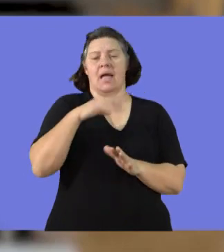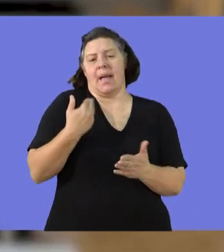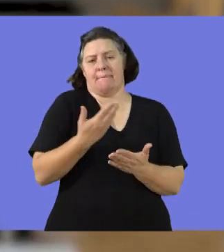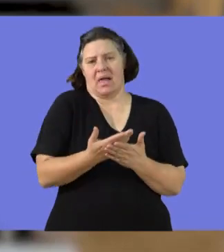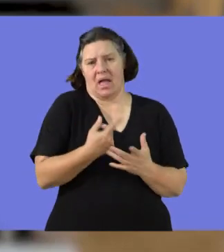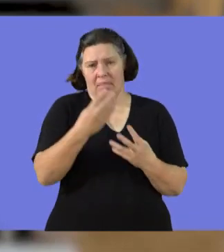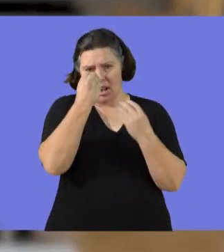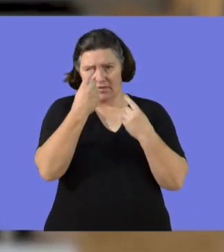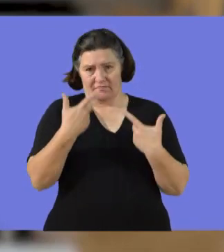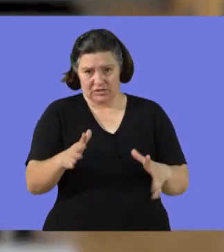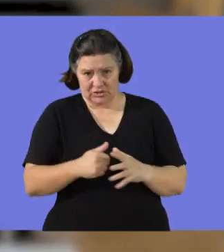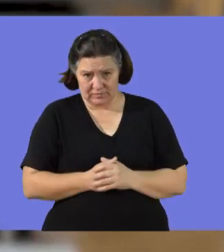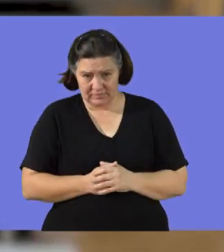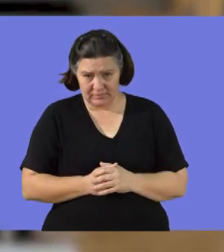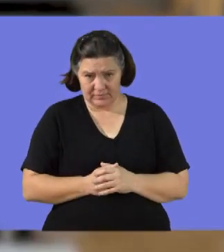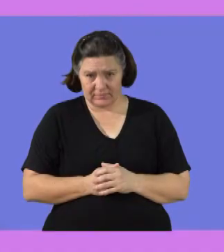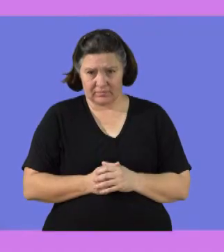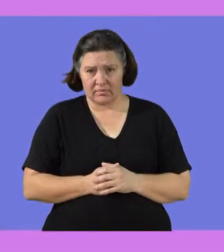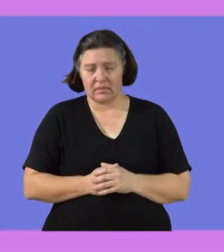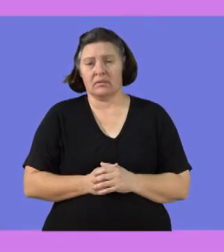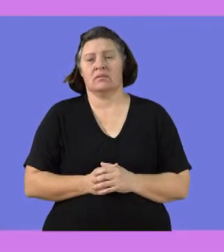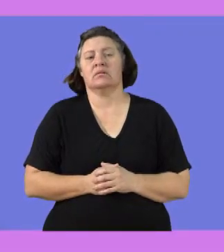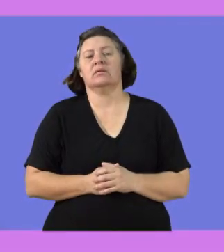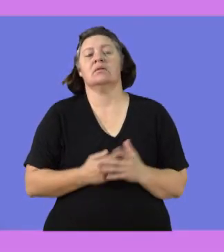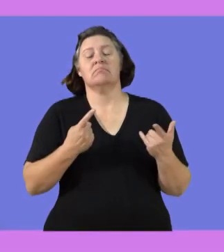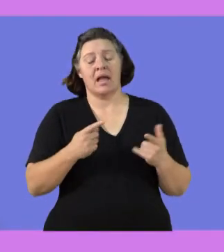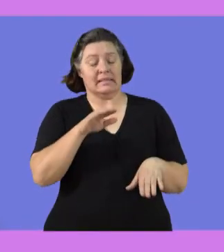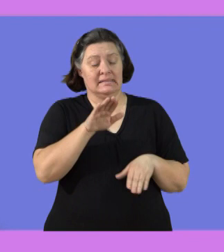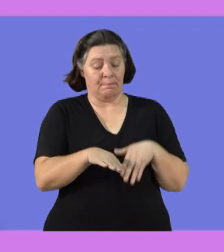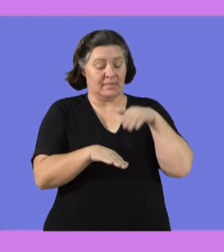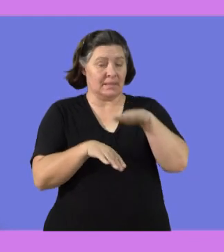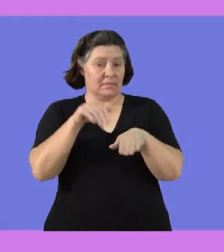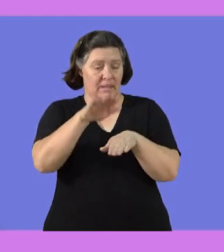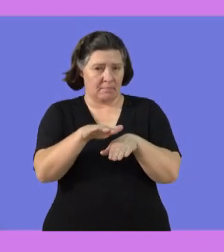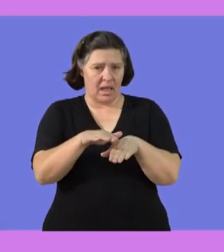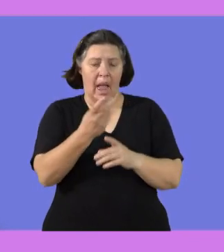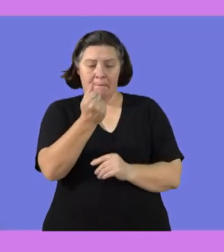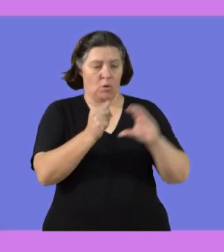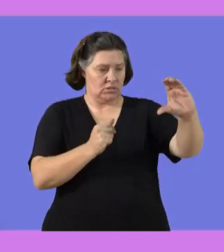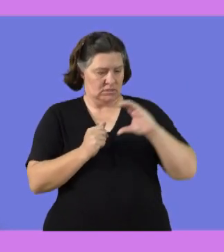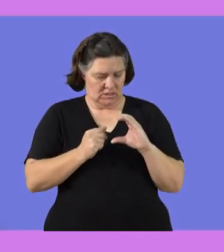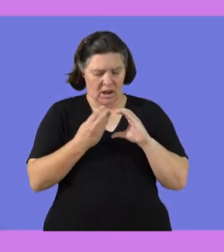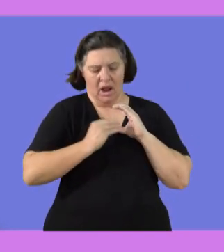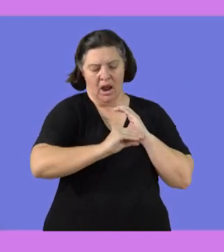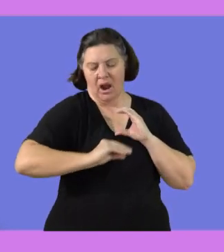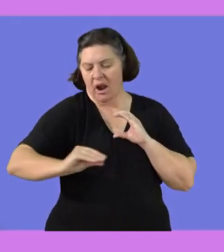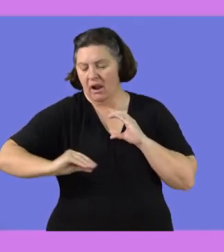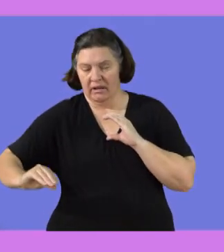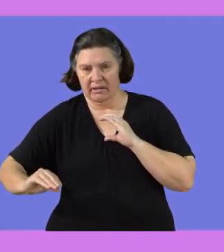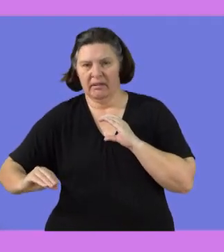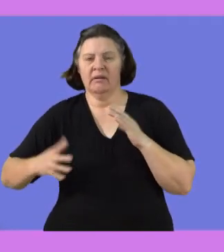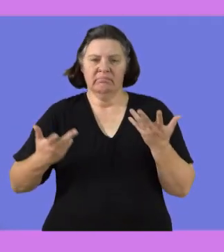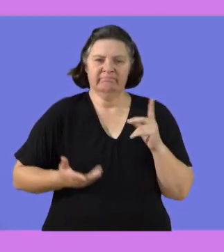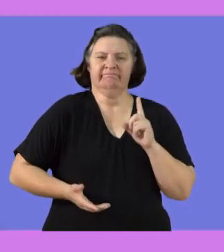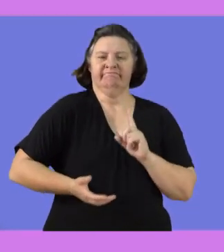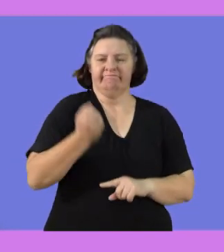apply what you have learned. Okay, the steps that we'll take in dividing the amount in a given ratio is